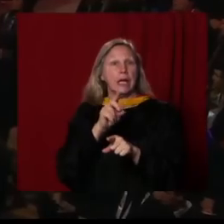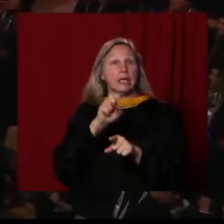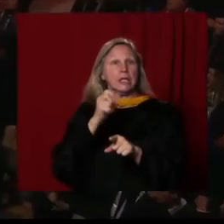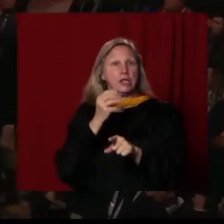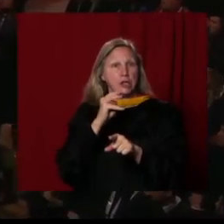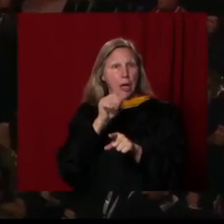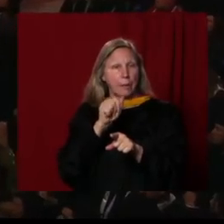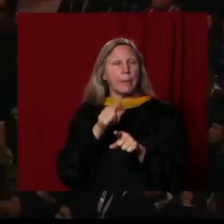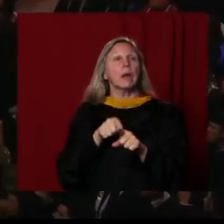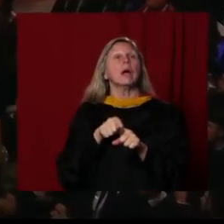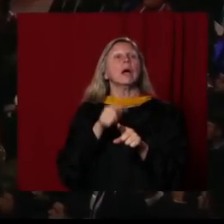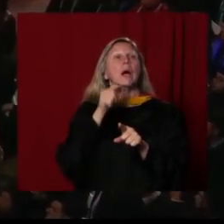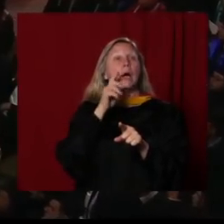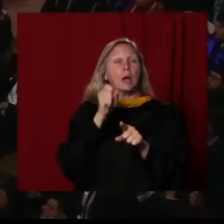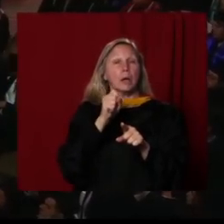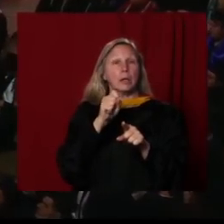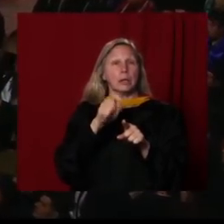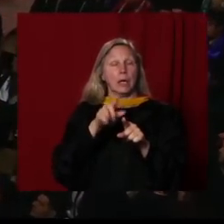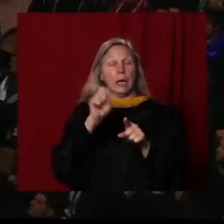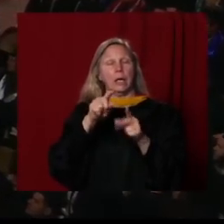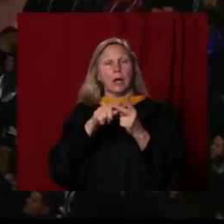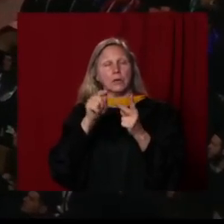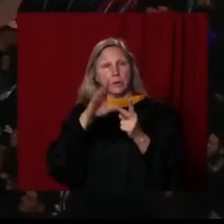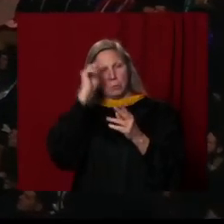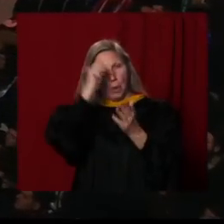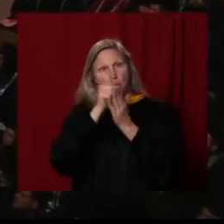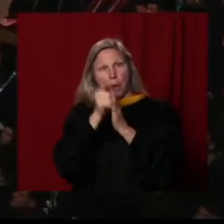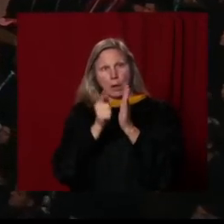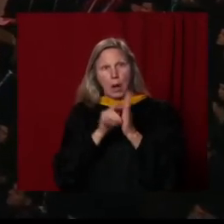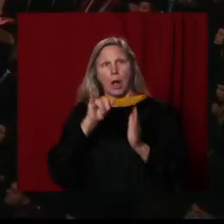brother-in-law, Ishwar Podil.